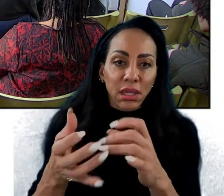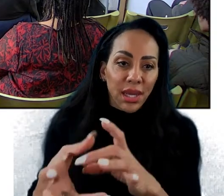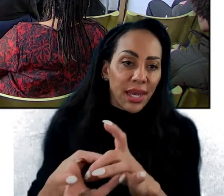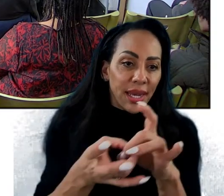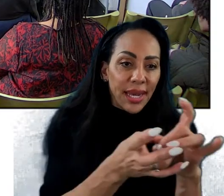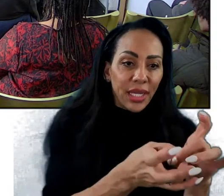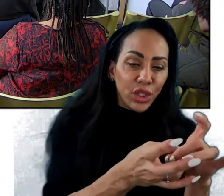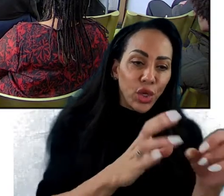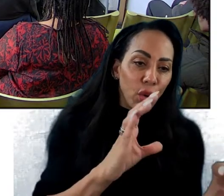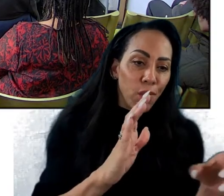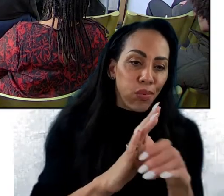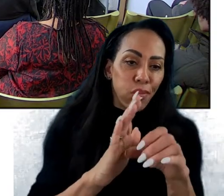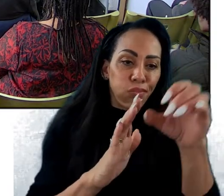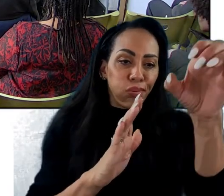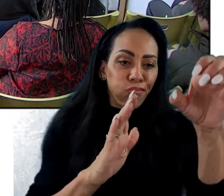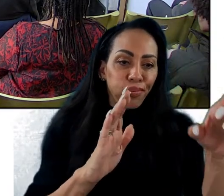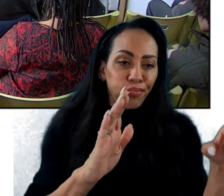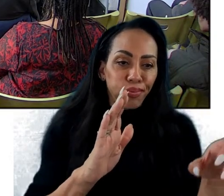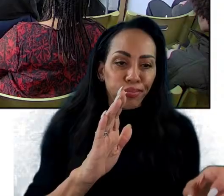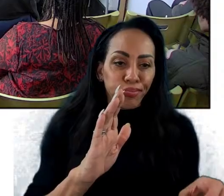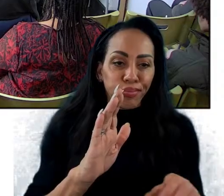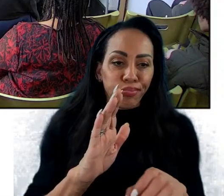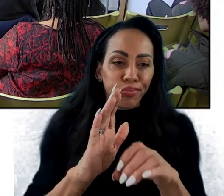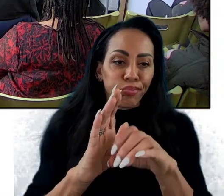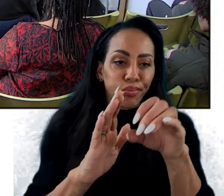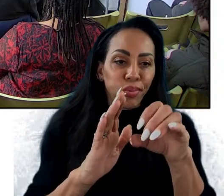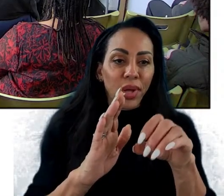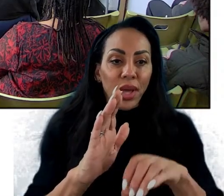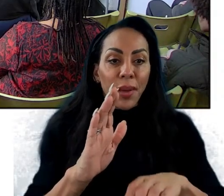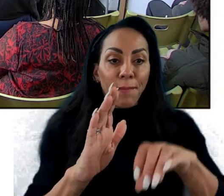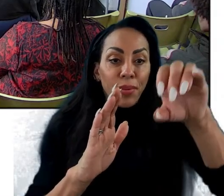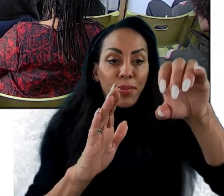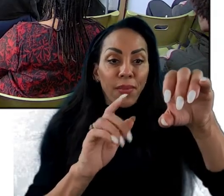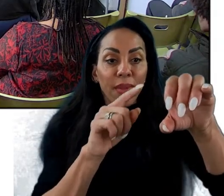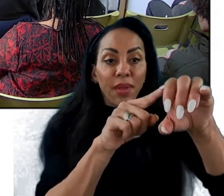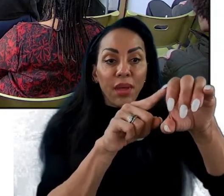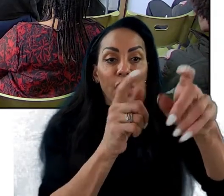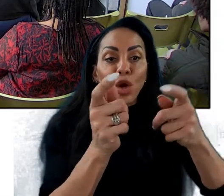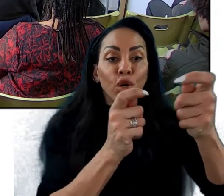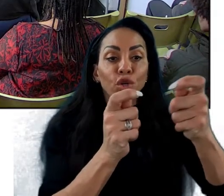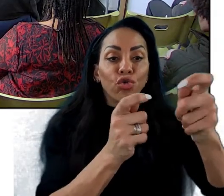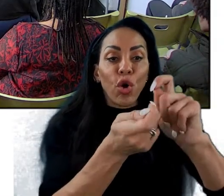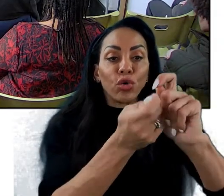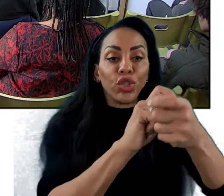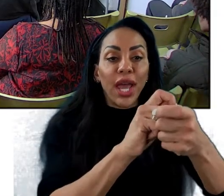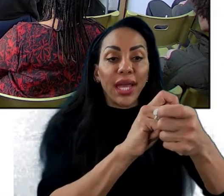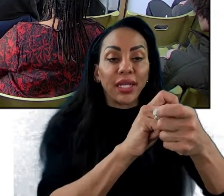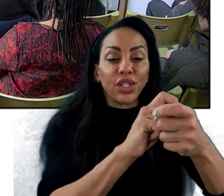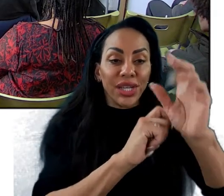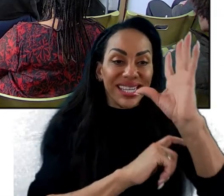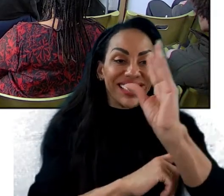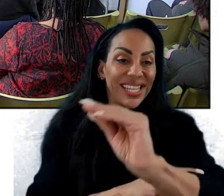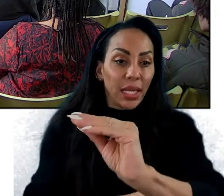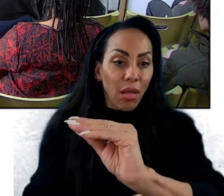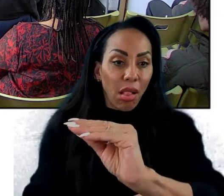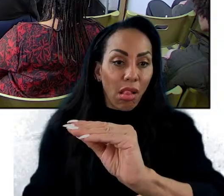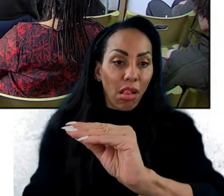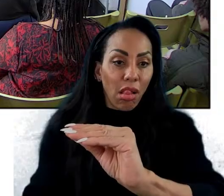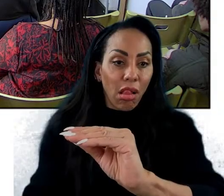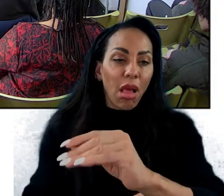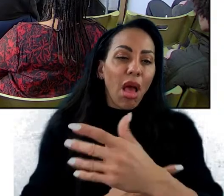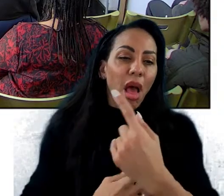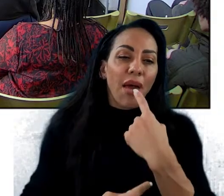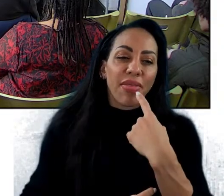edges. So each ball could be a particular control change signal, and yeah, I think that's what they're asking. But yeah,